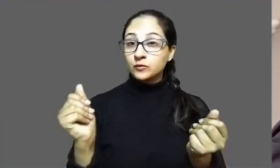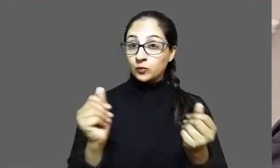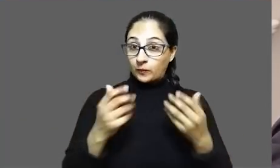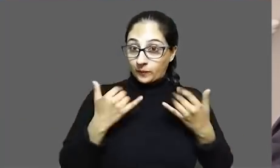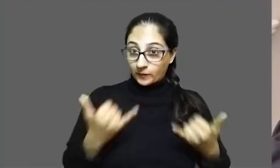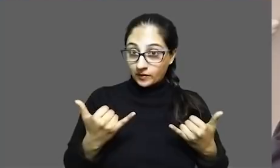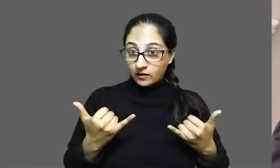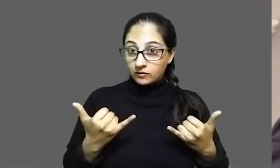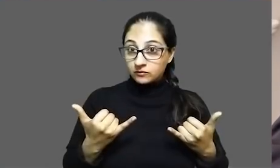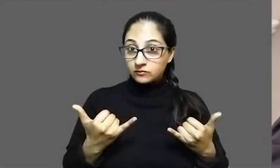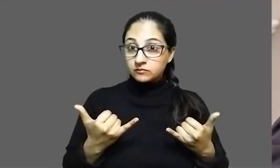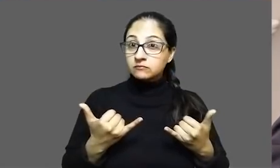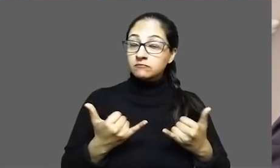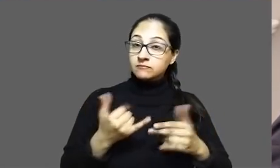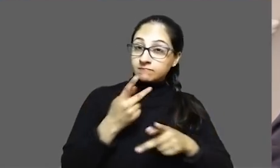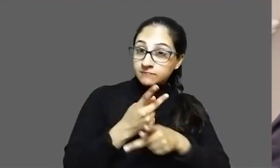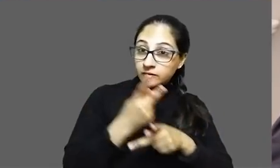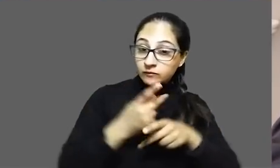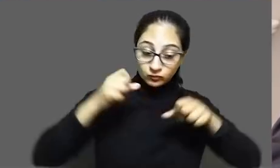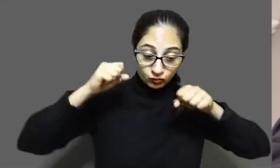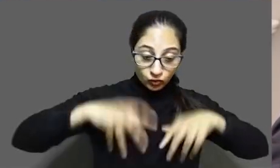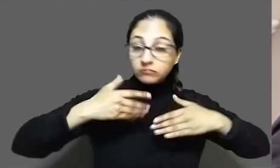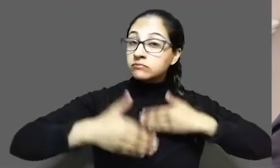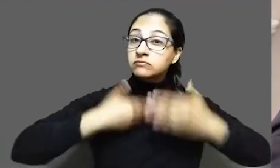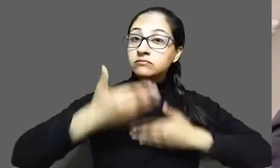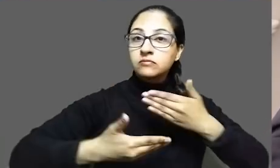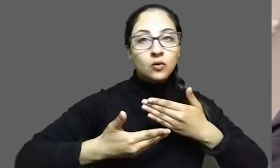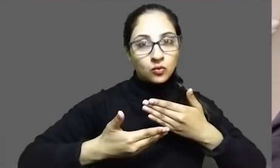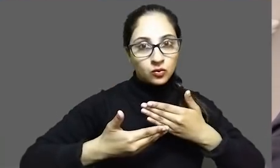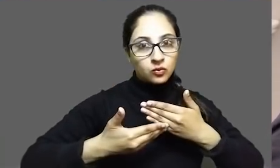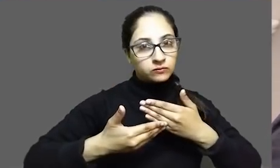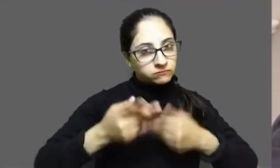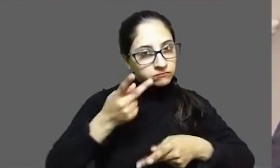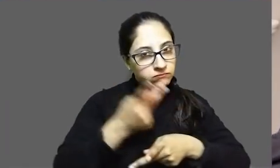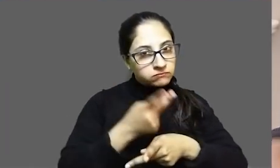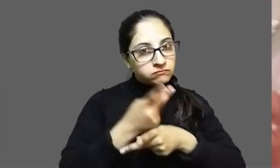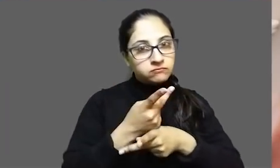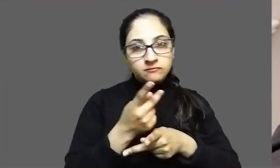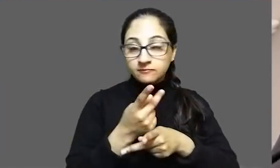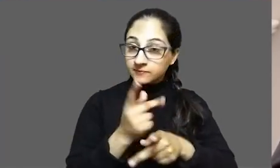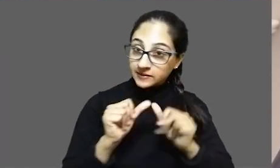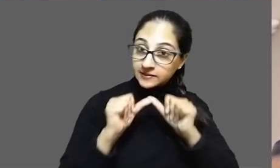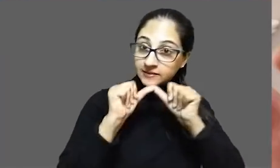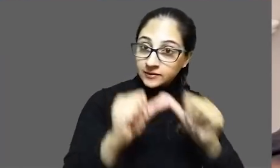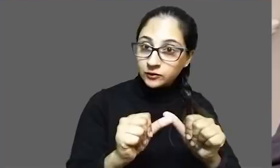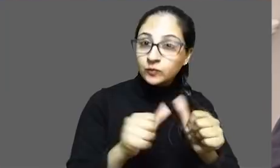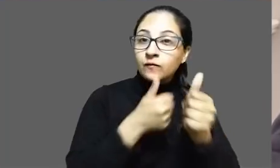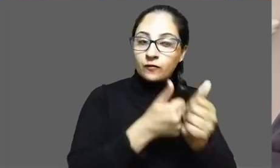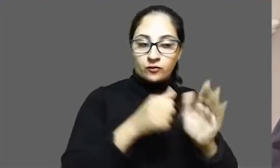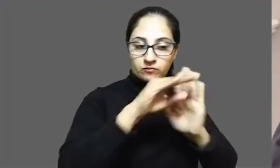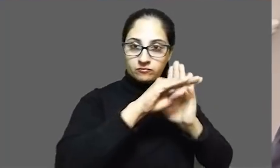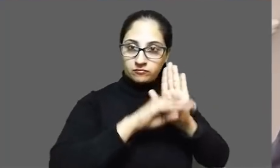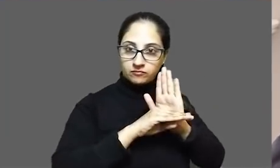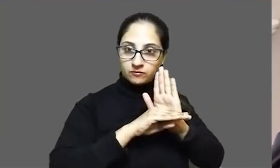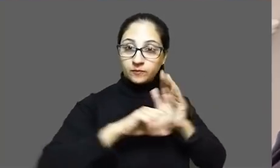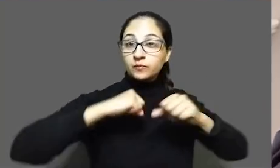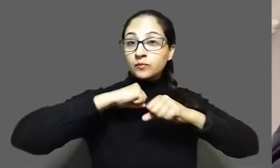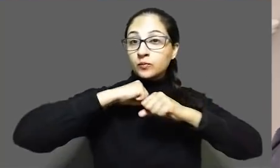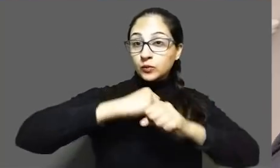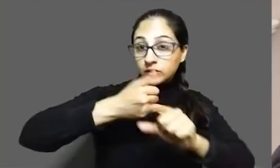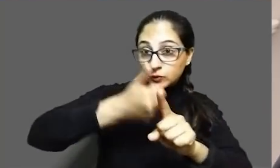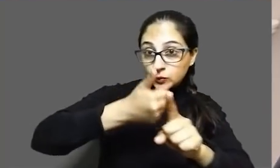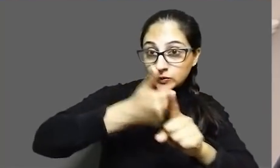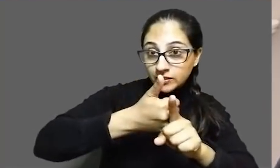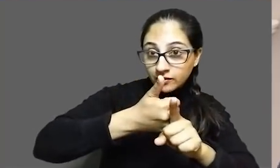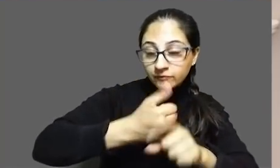guard, risk our health, and the health of those whom we love. So I urge you to take care of yourselves and to take